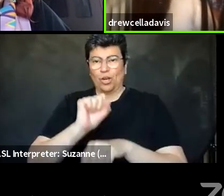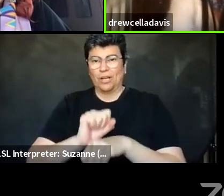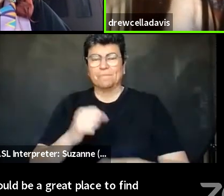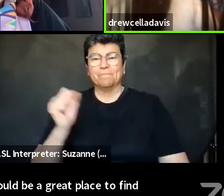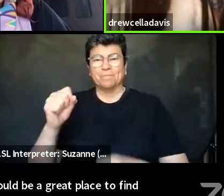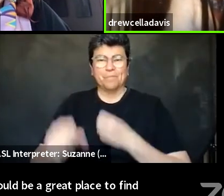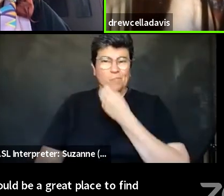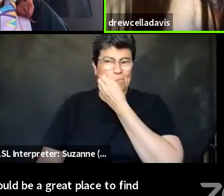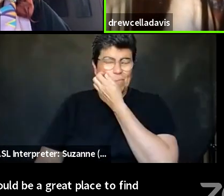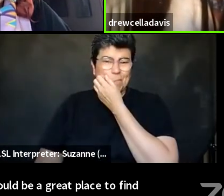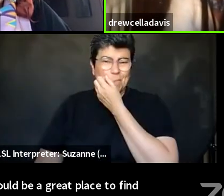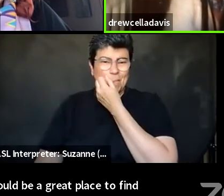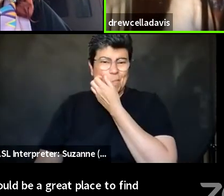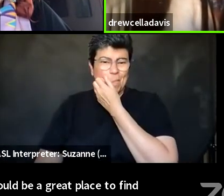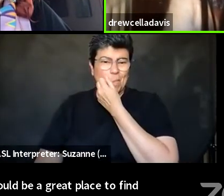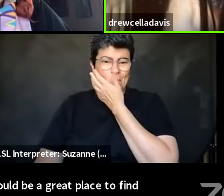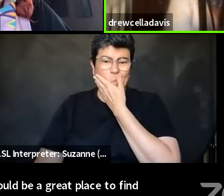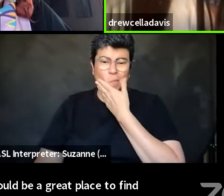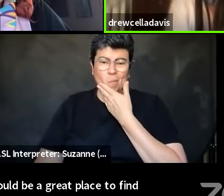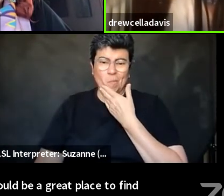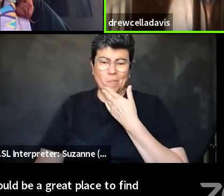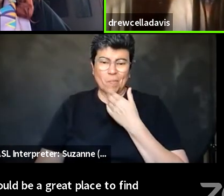Yeah.